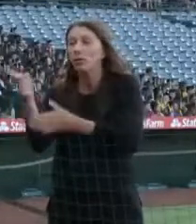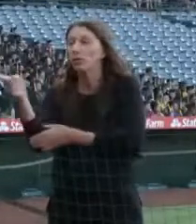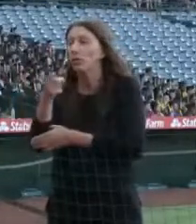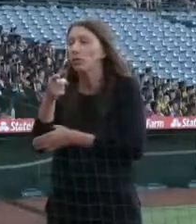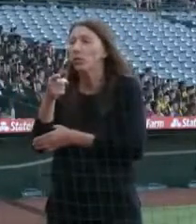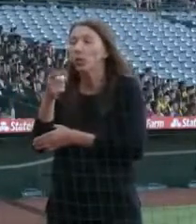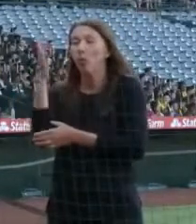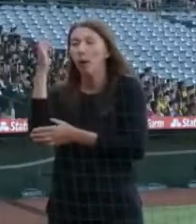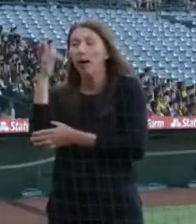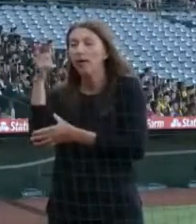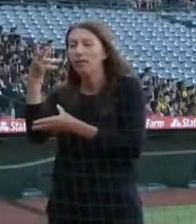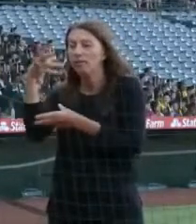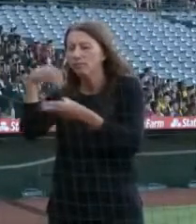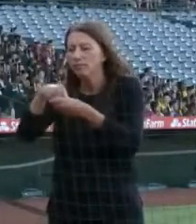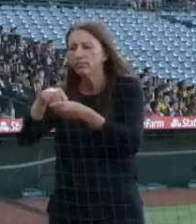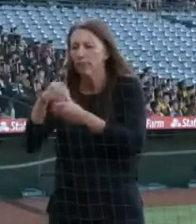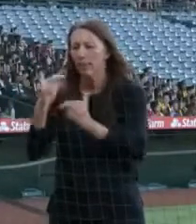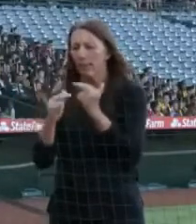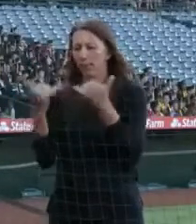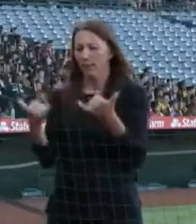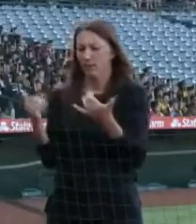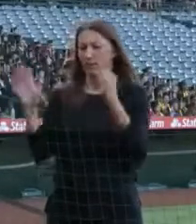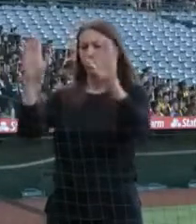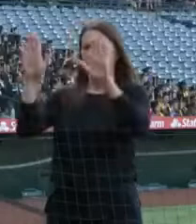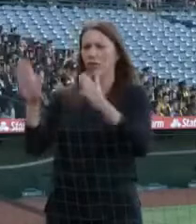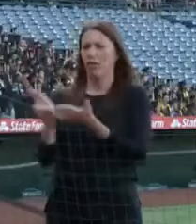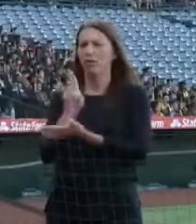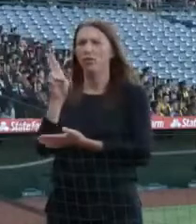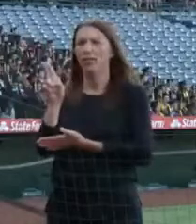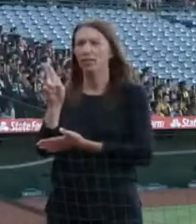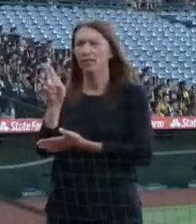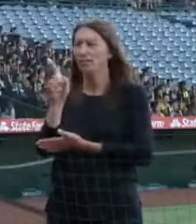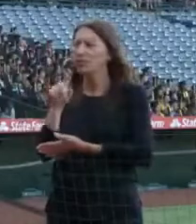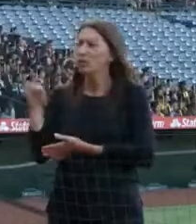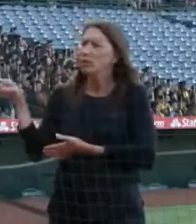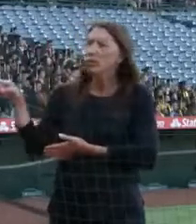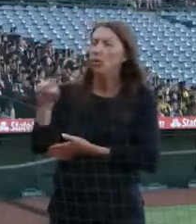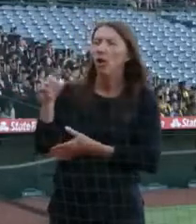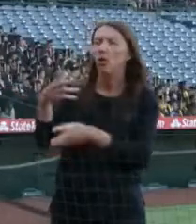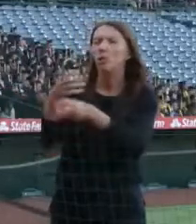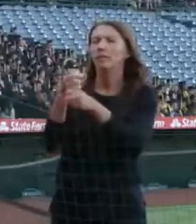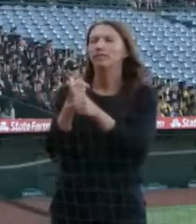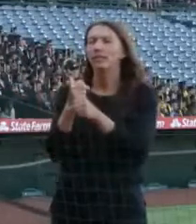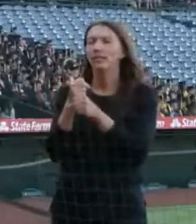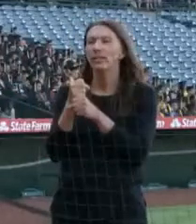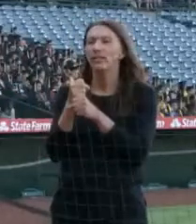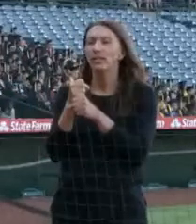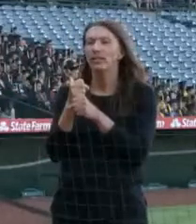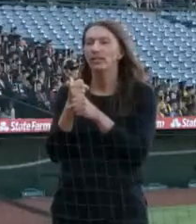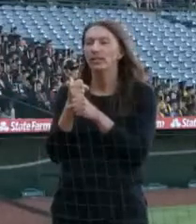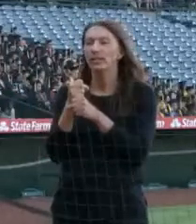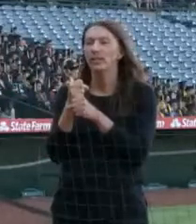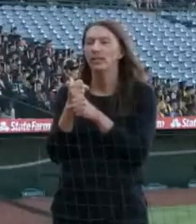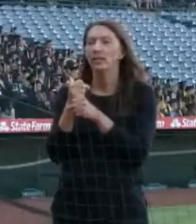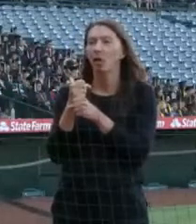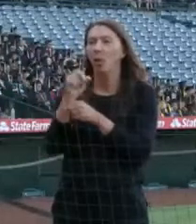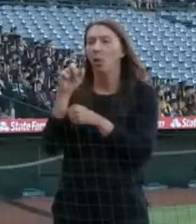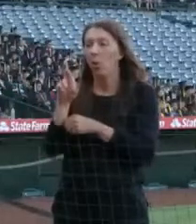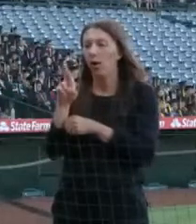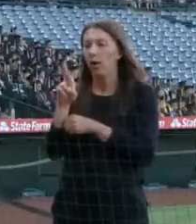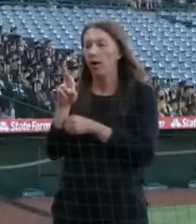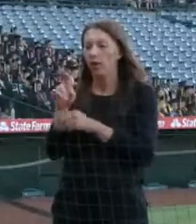being part of building this great university. You all are the recipients of, or the force behind,